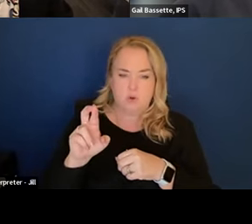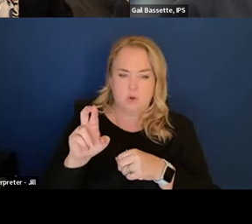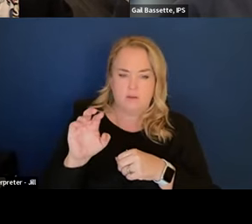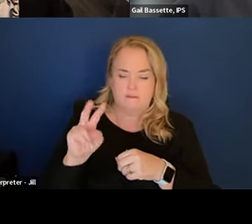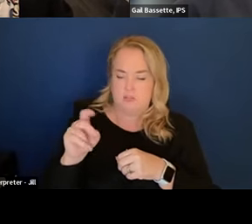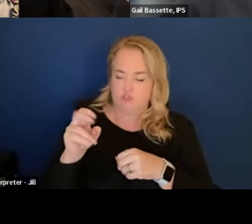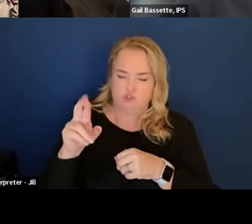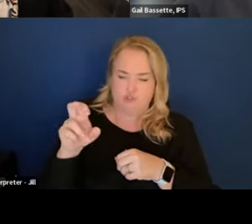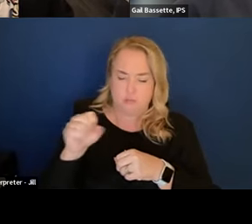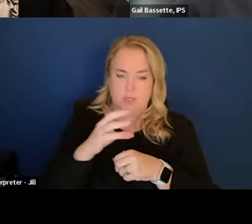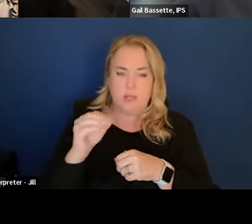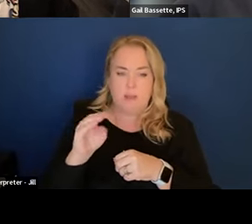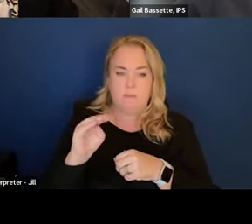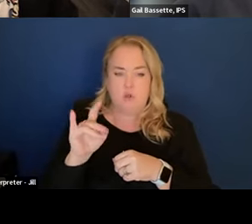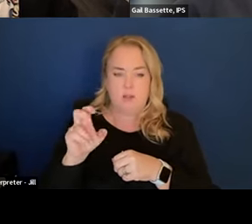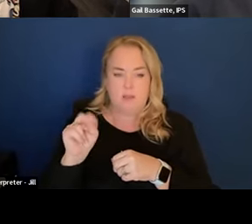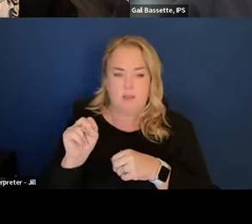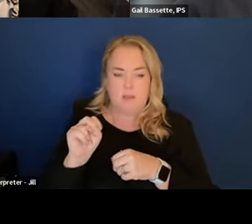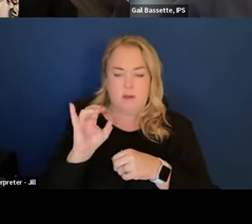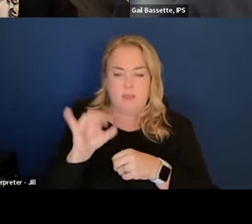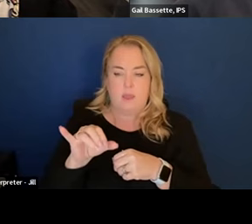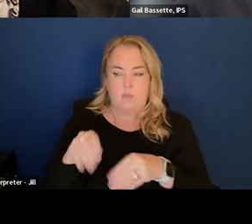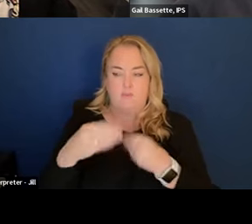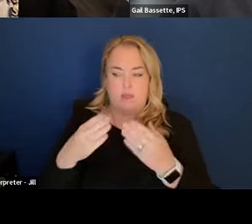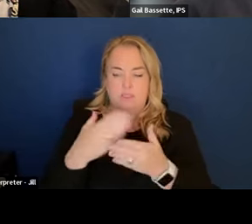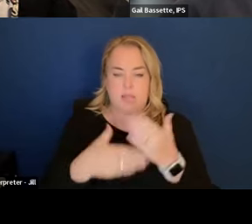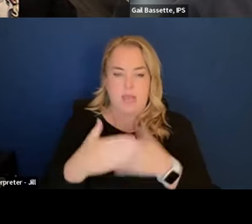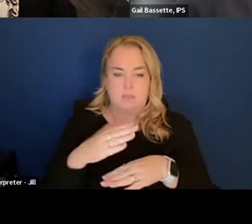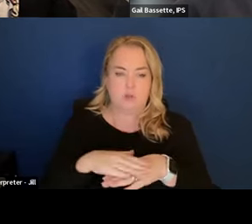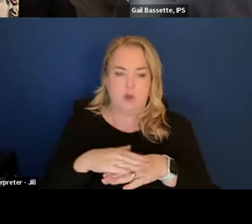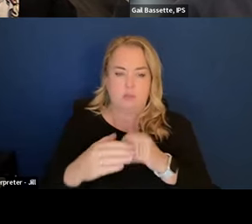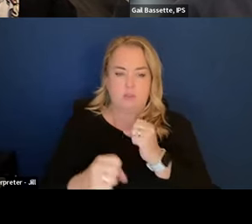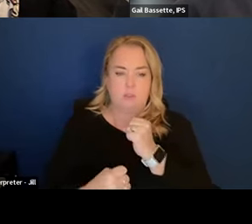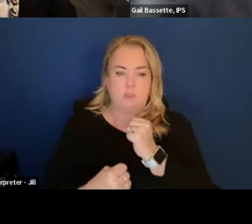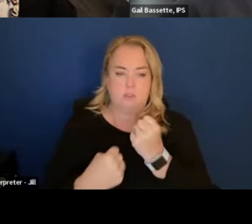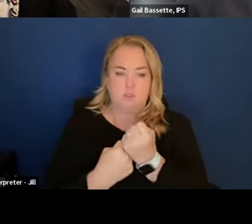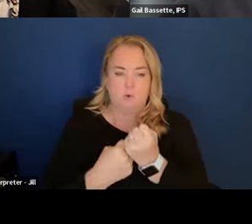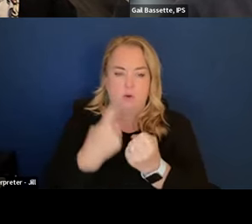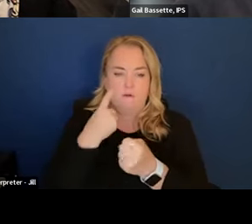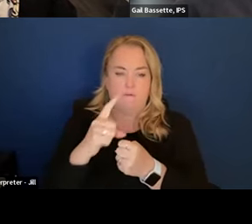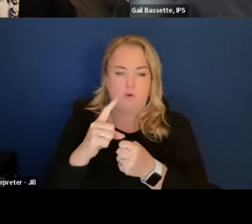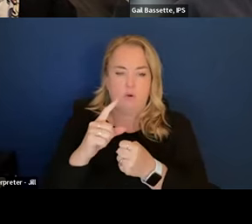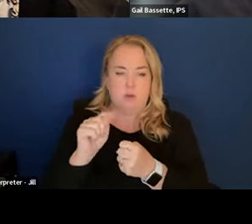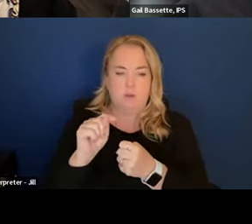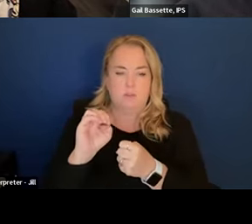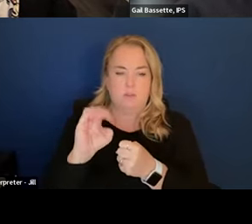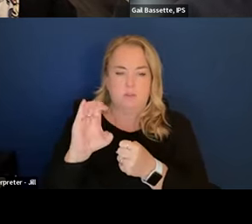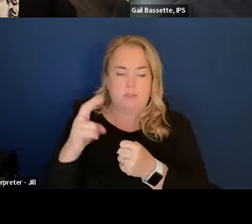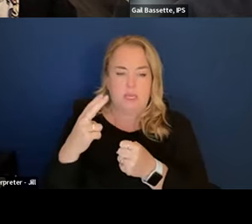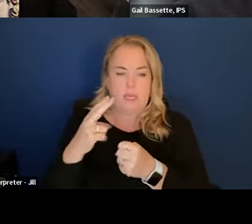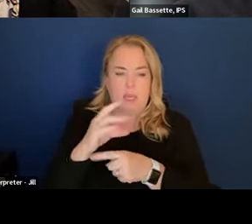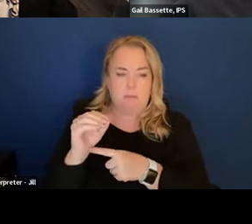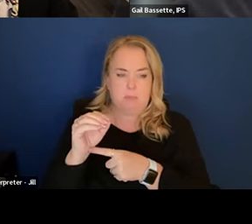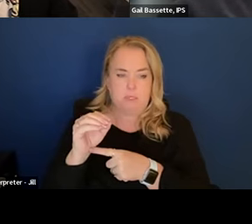business called MER Meridian, with which we provide hands-on support for tech companies in the specific area of operationalizing